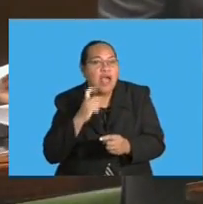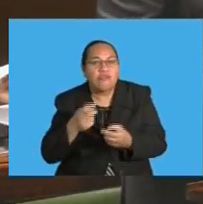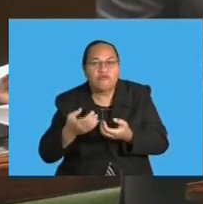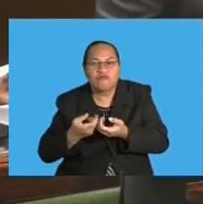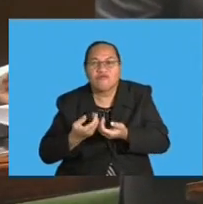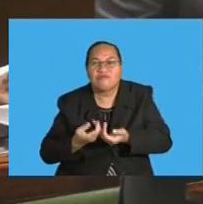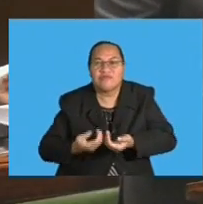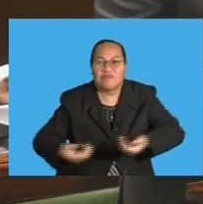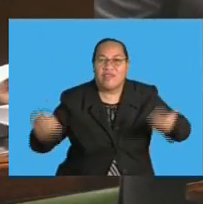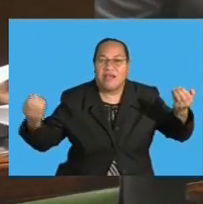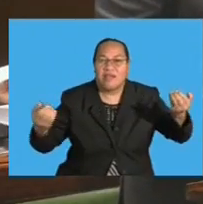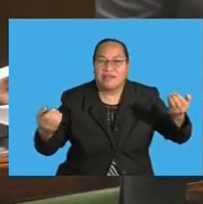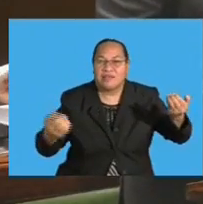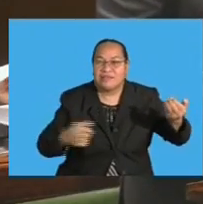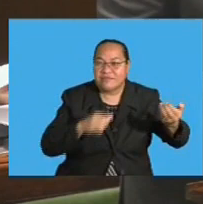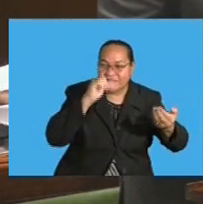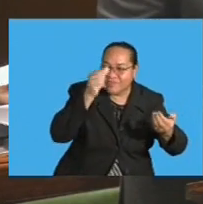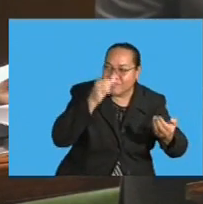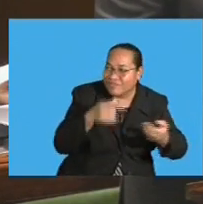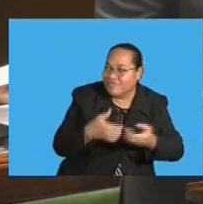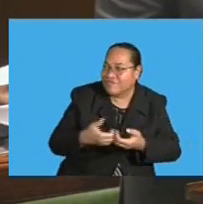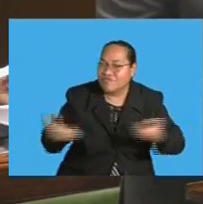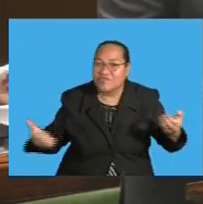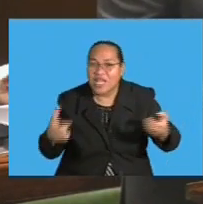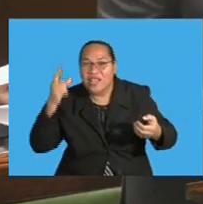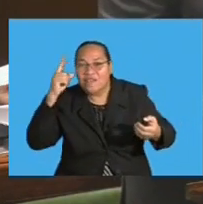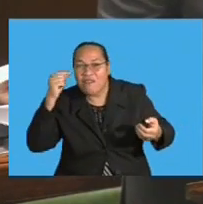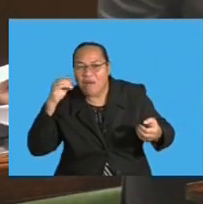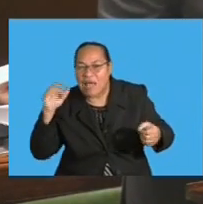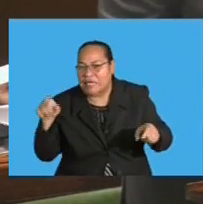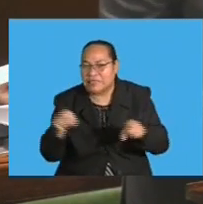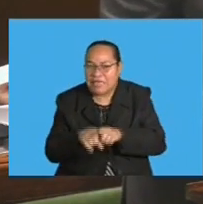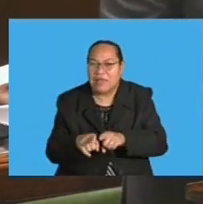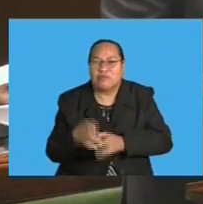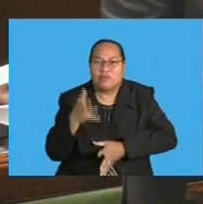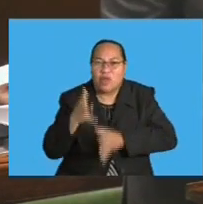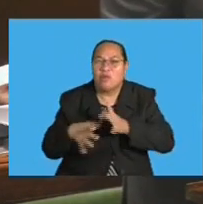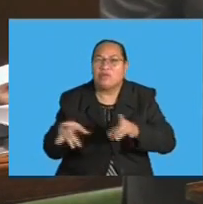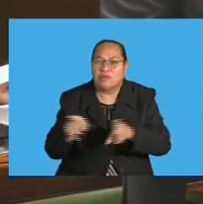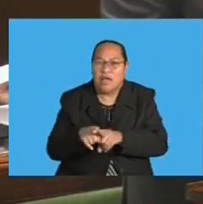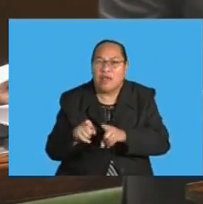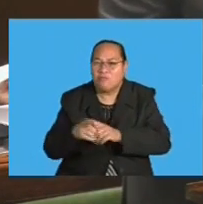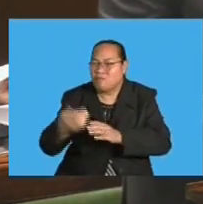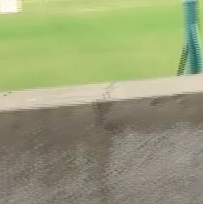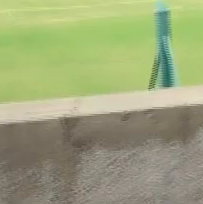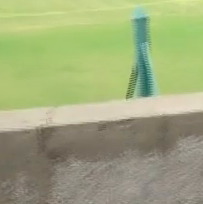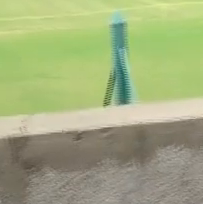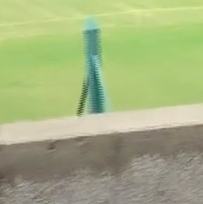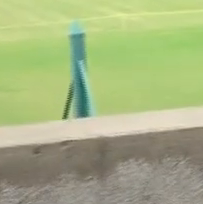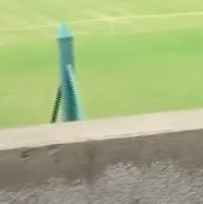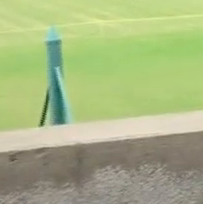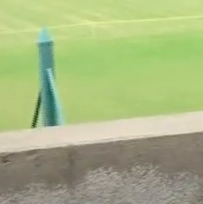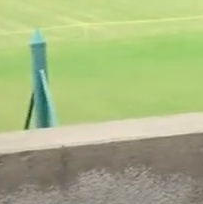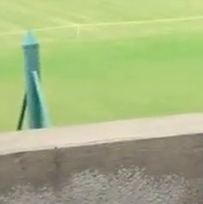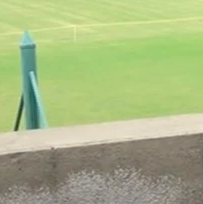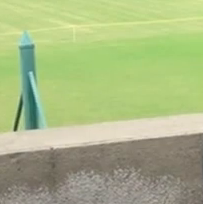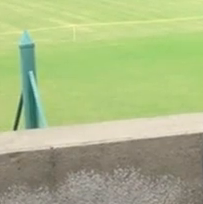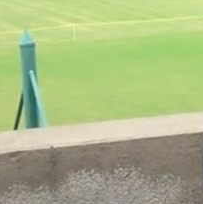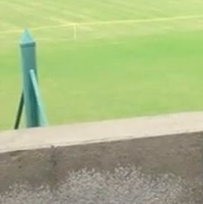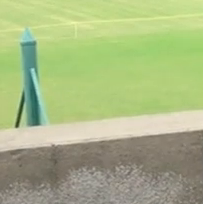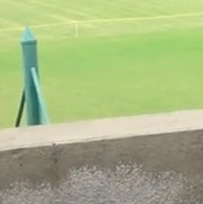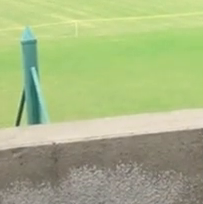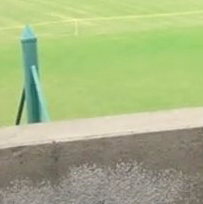them narrative. The same narrative he's pushed in his entire political career. Despite